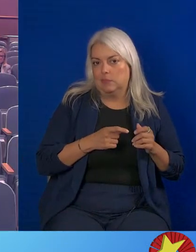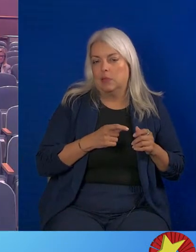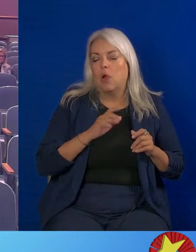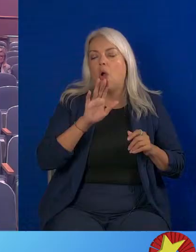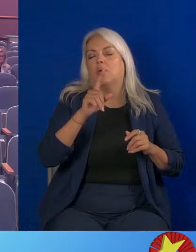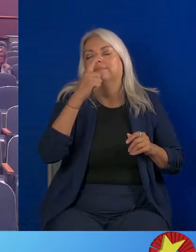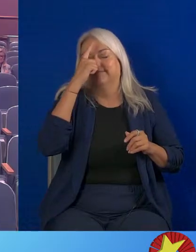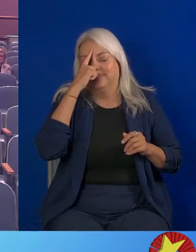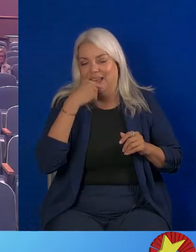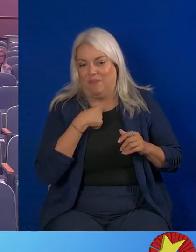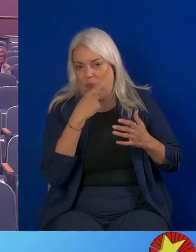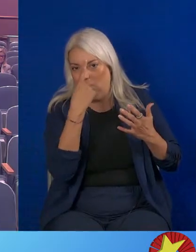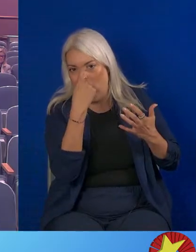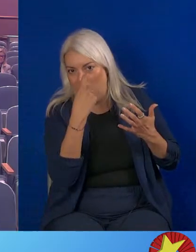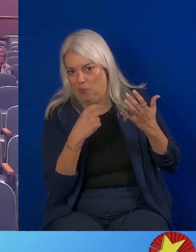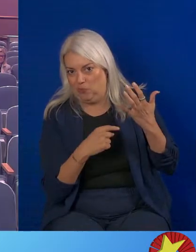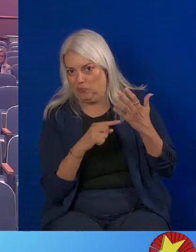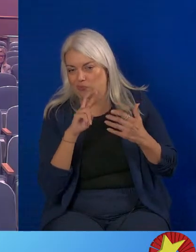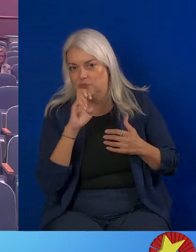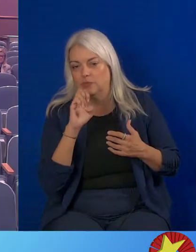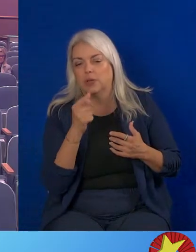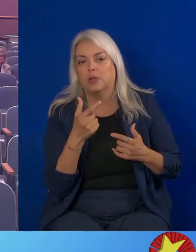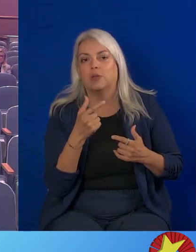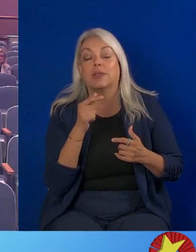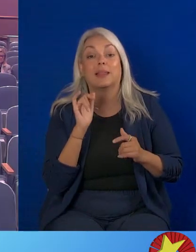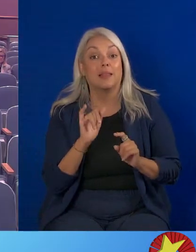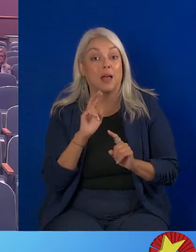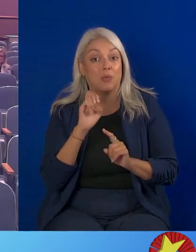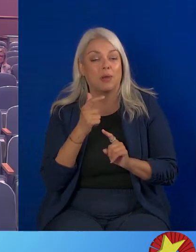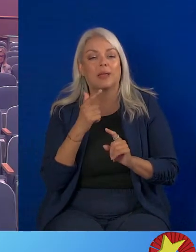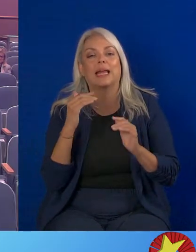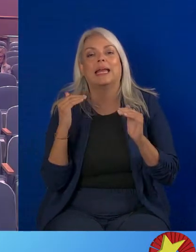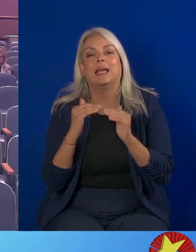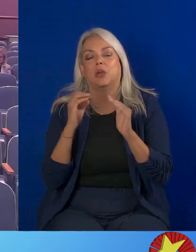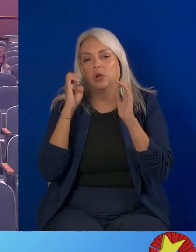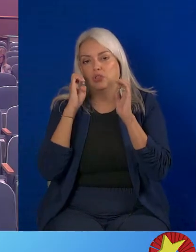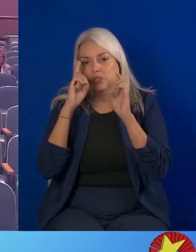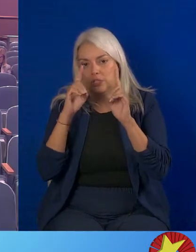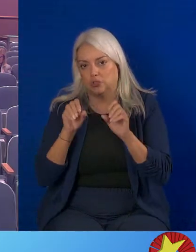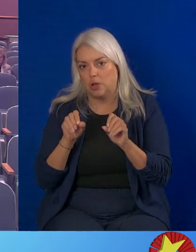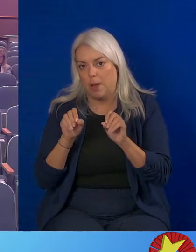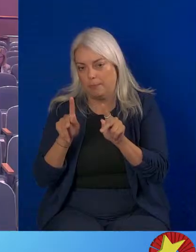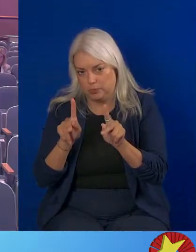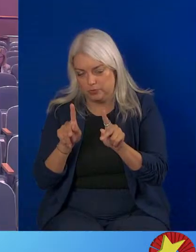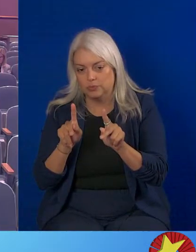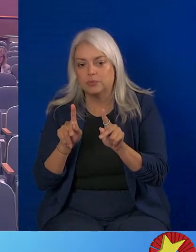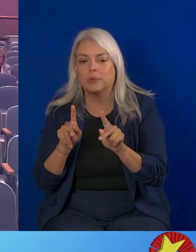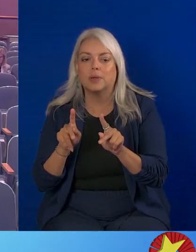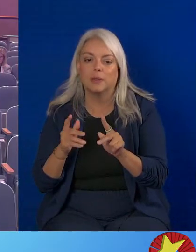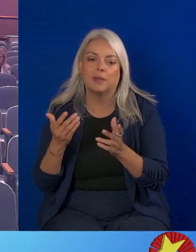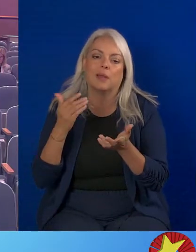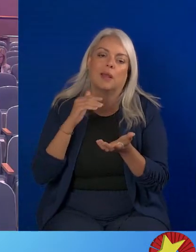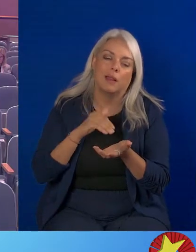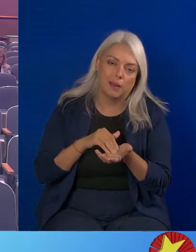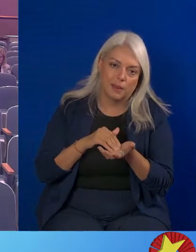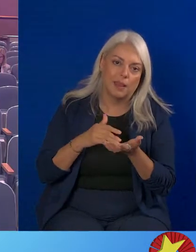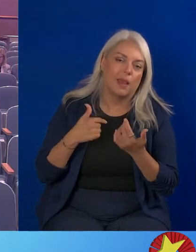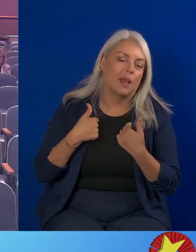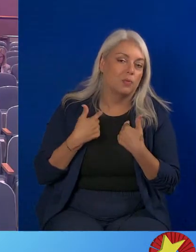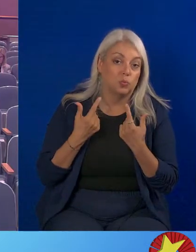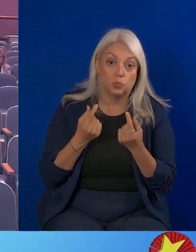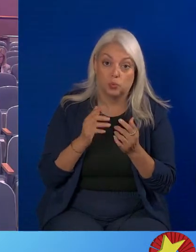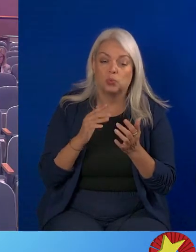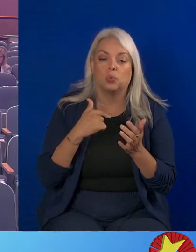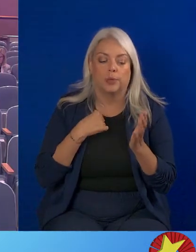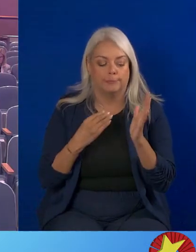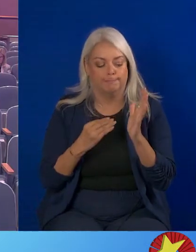more regulation, and that regulation is equal educational opportunities. And again, what we're doing is we're